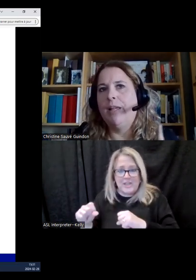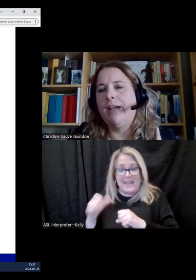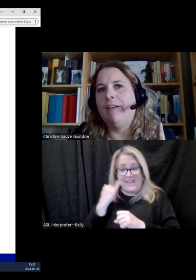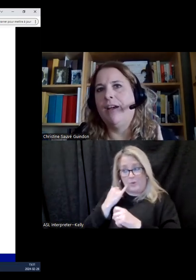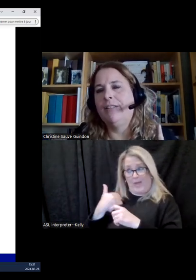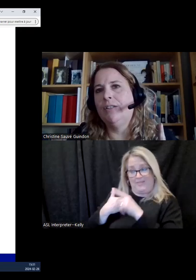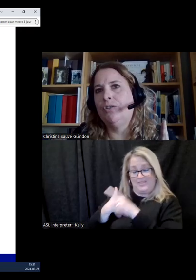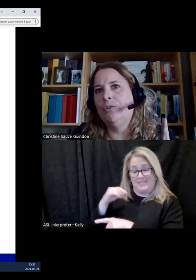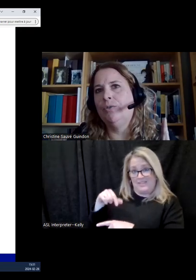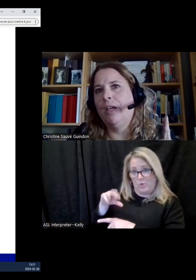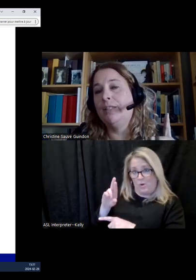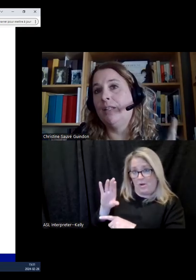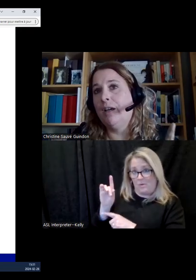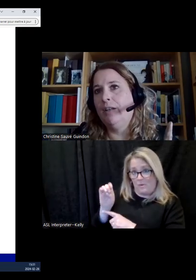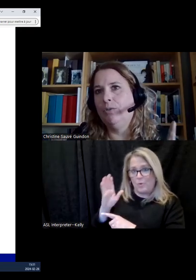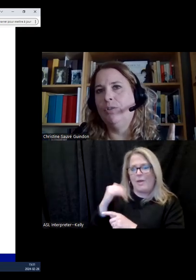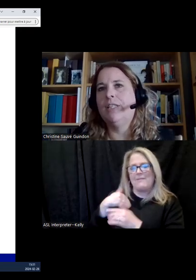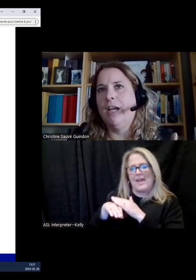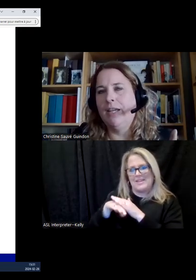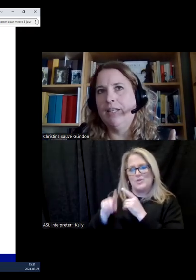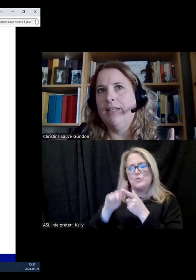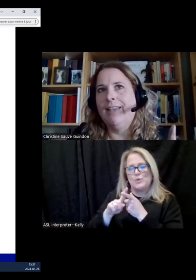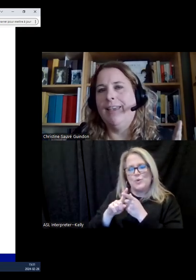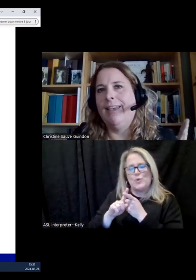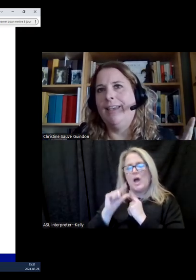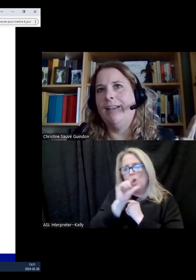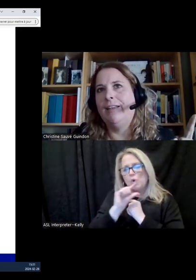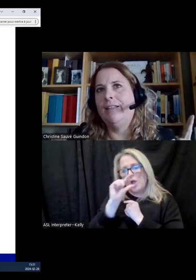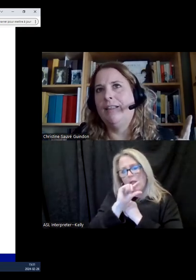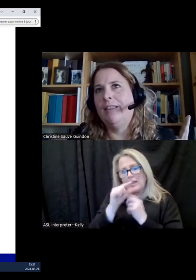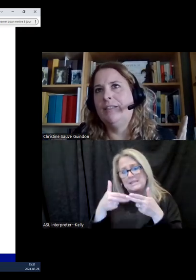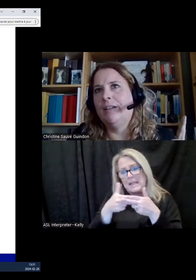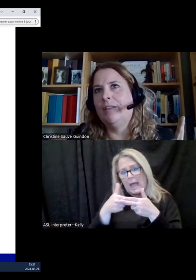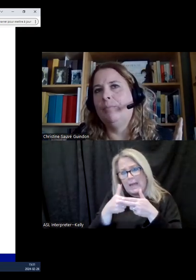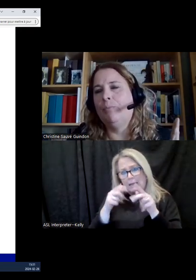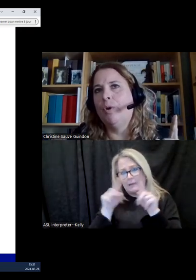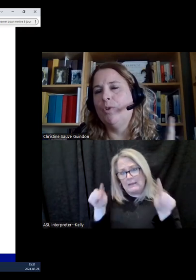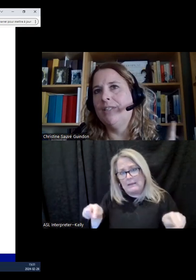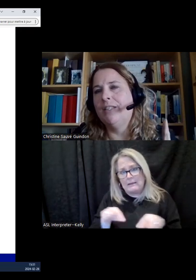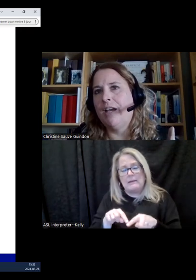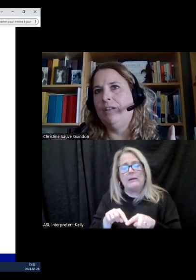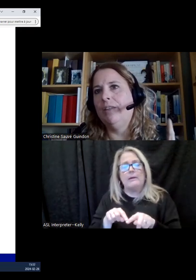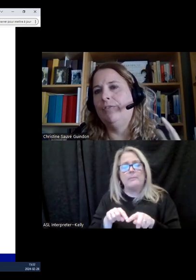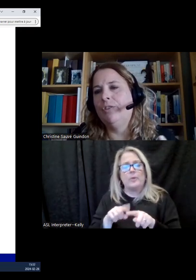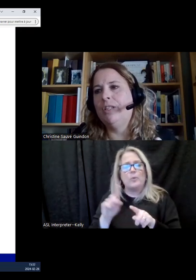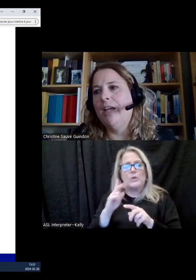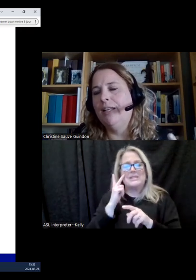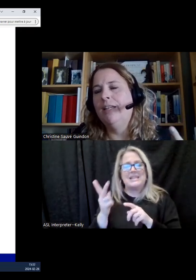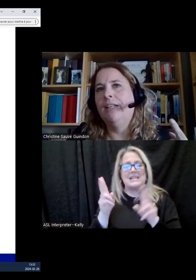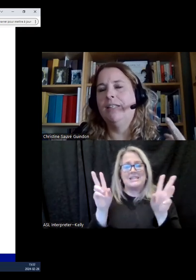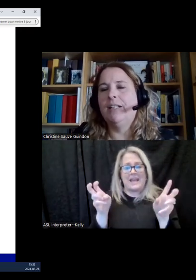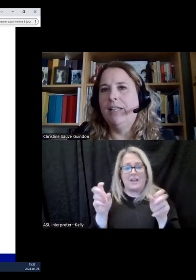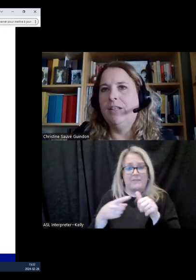and you will have access to a slide, a Google slide. And the way where you see the title in the first